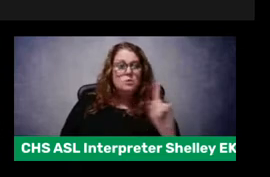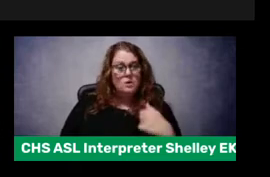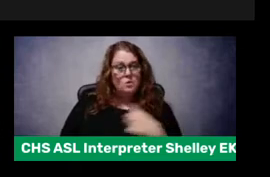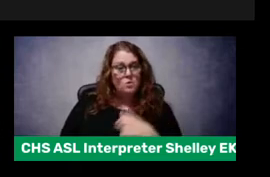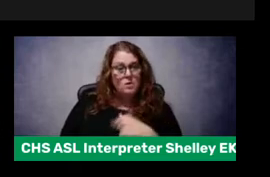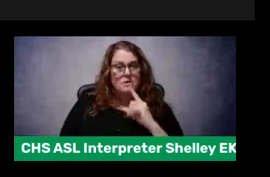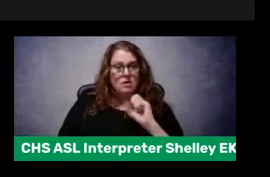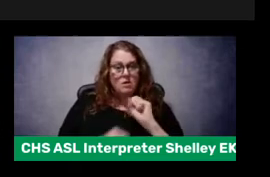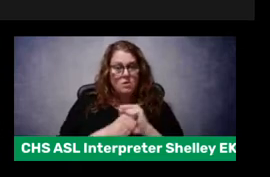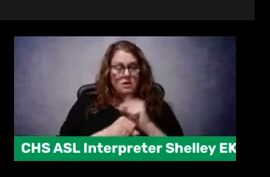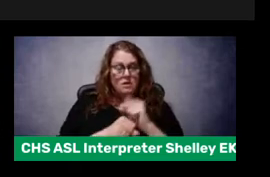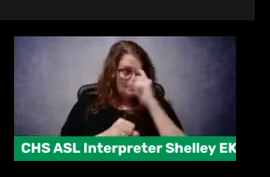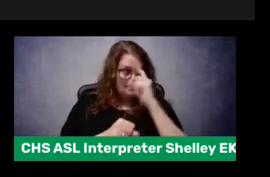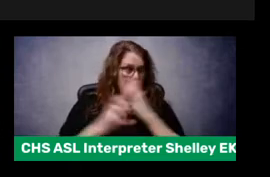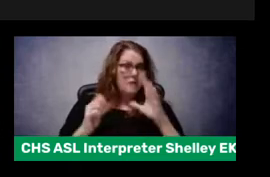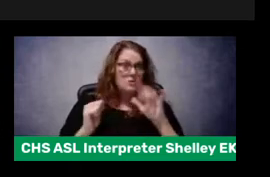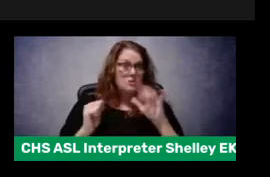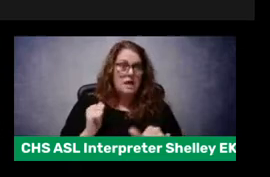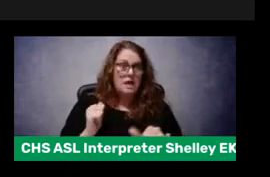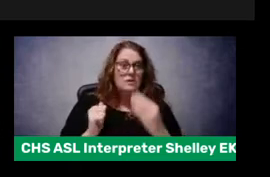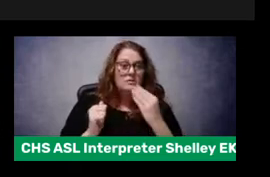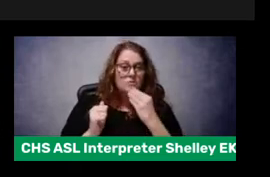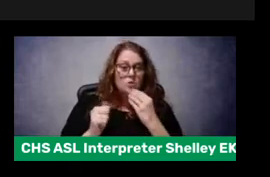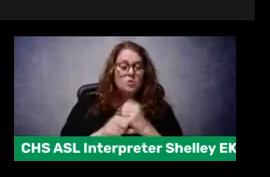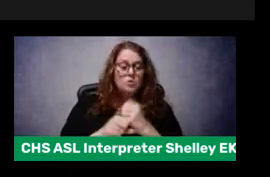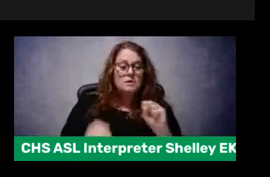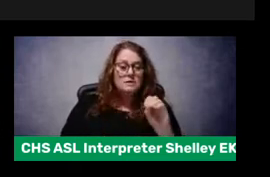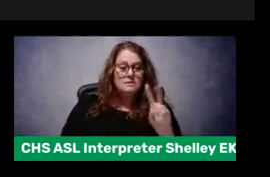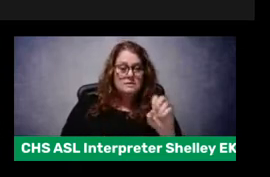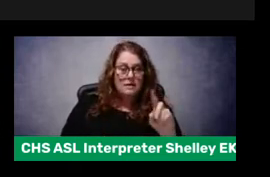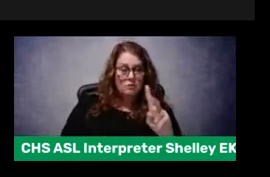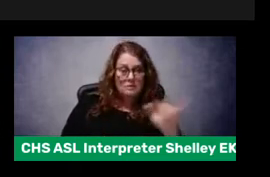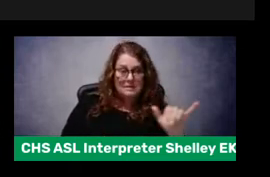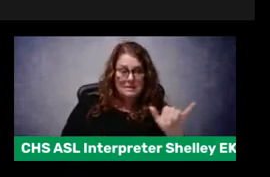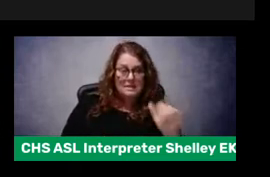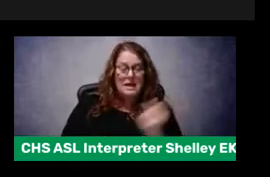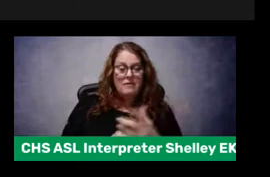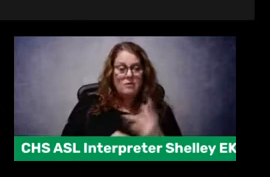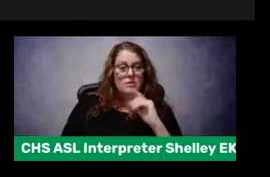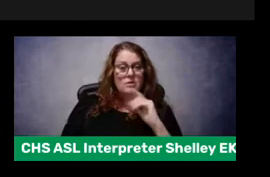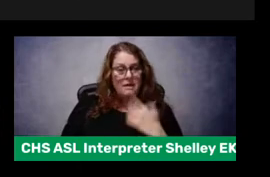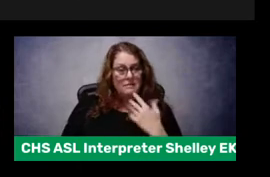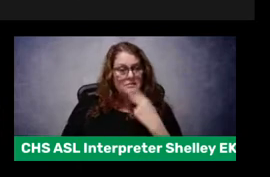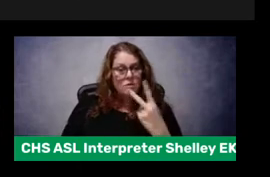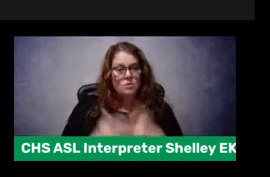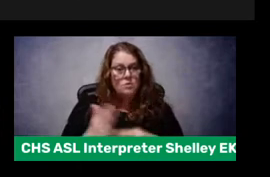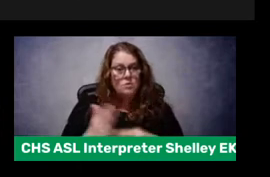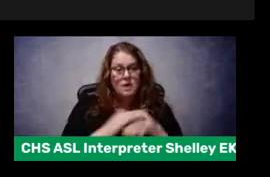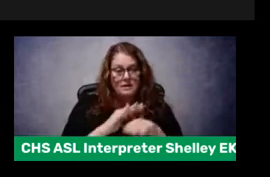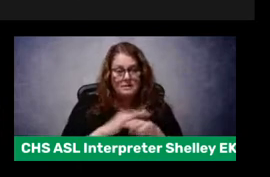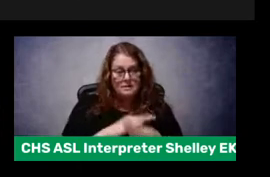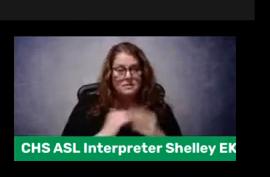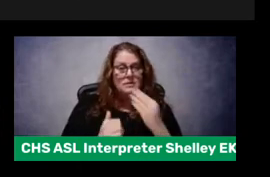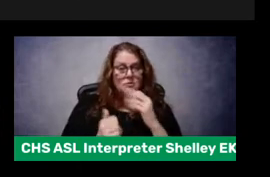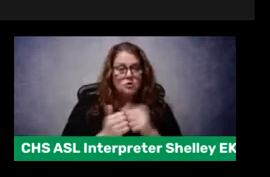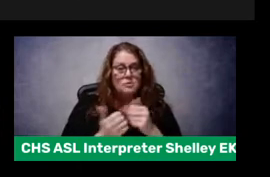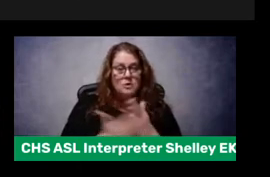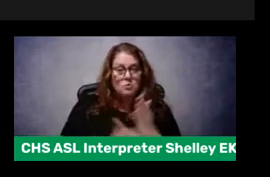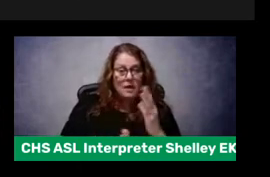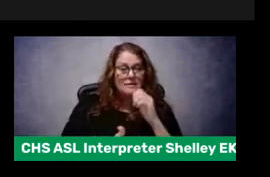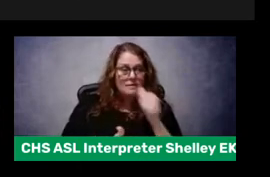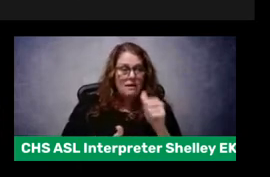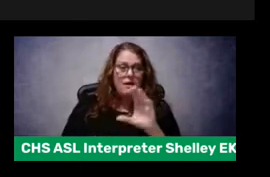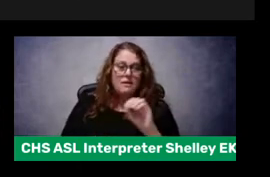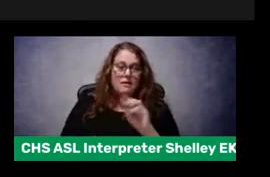to reimagine that. Food sovereignty says, hey, everyone should have a voice in what they're accessing. Food should be a right, not a